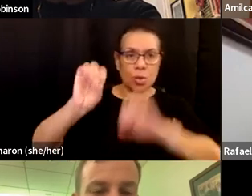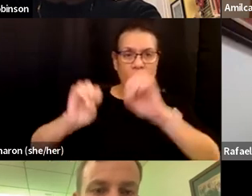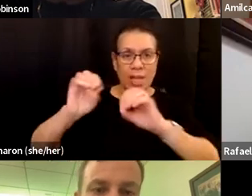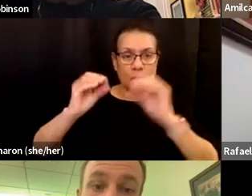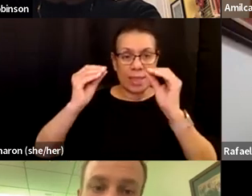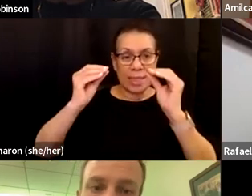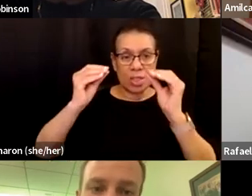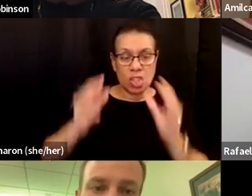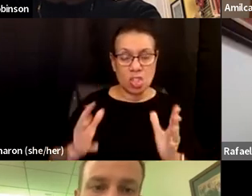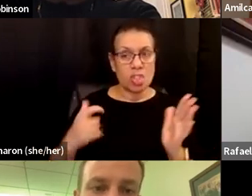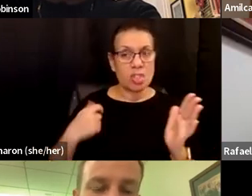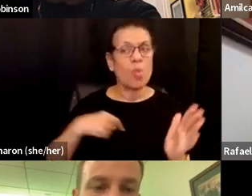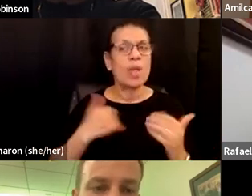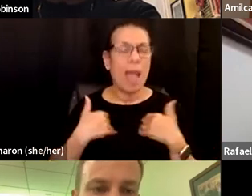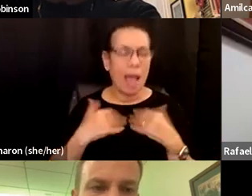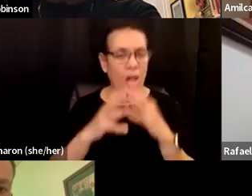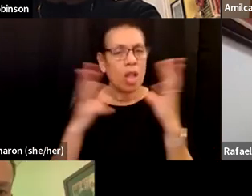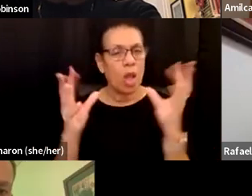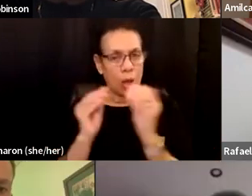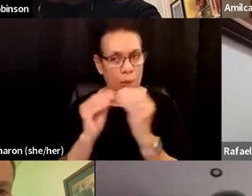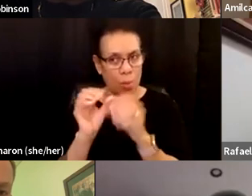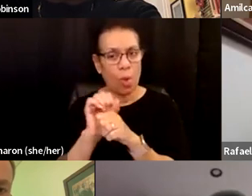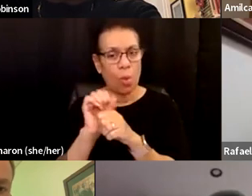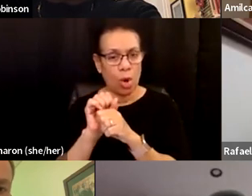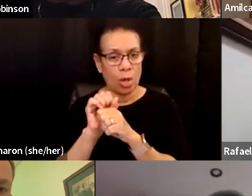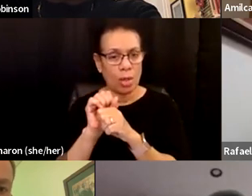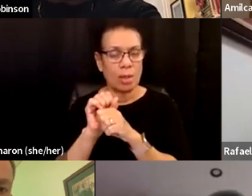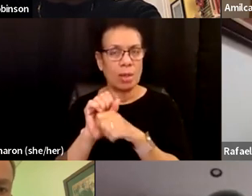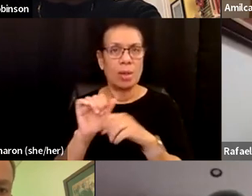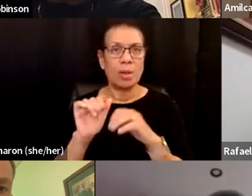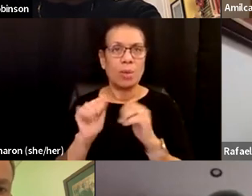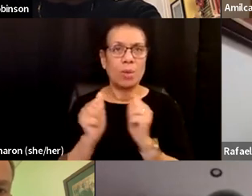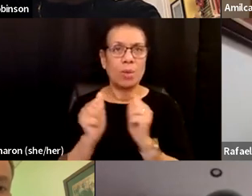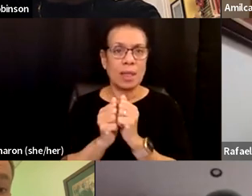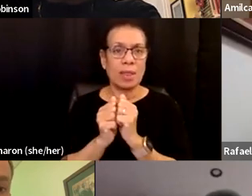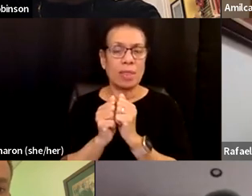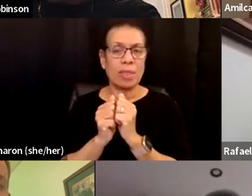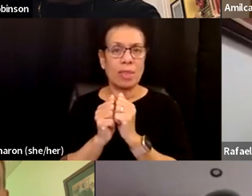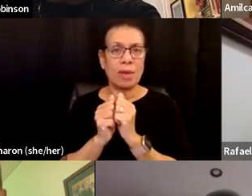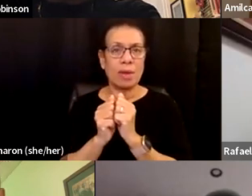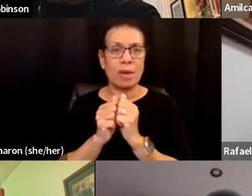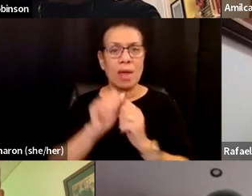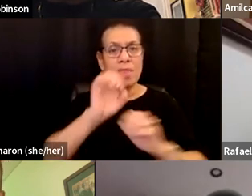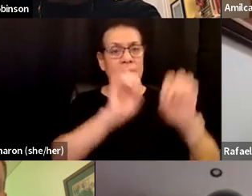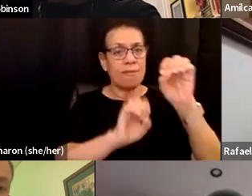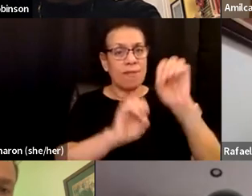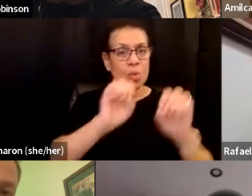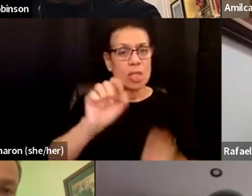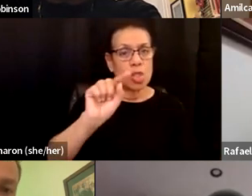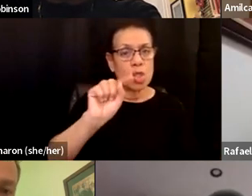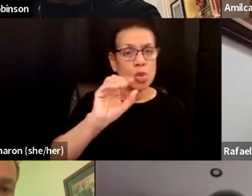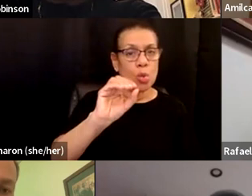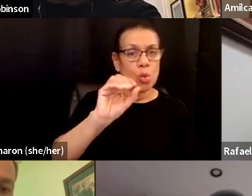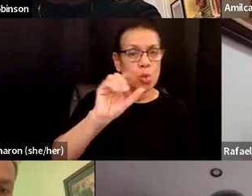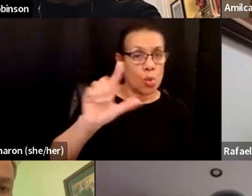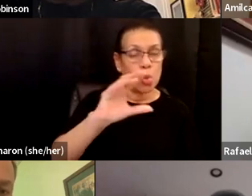um but i think we have a lot more work to do on that front particularly around pairing that of the evaluation tool with some of the academic